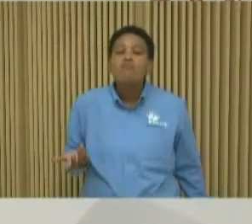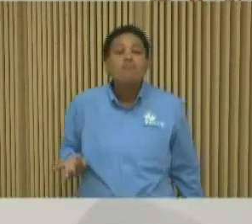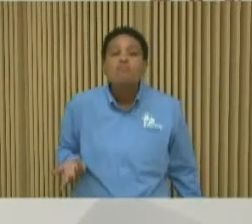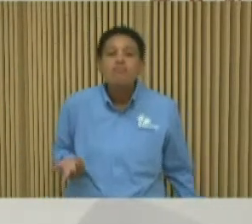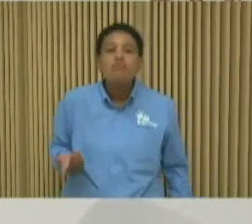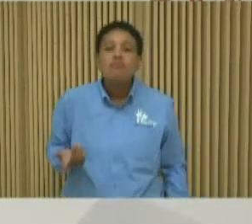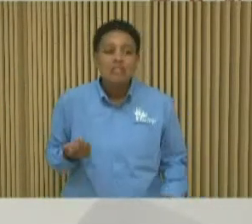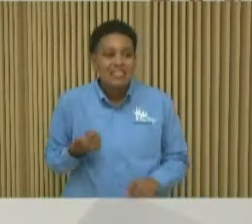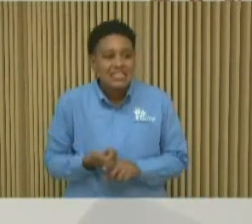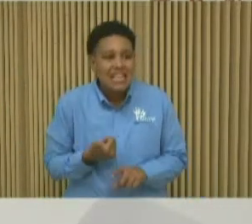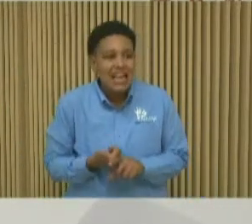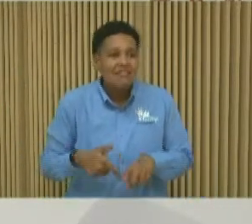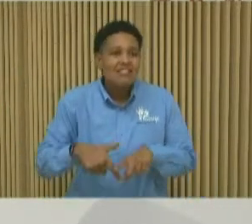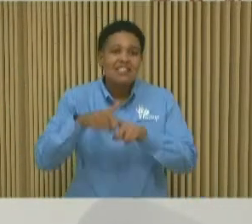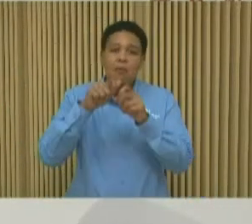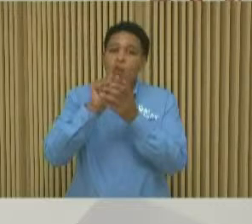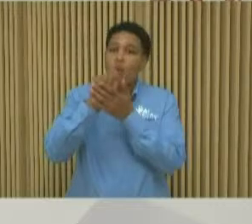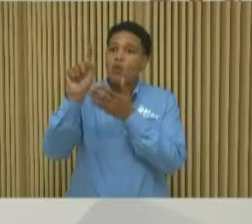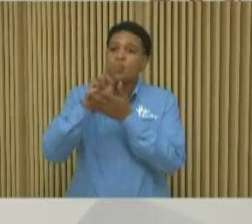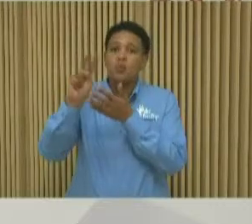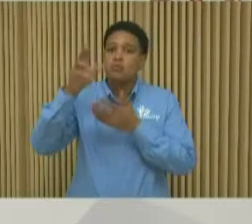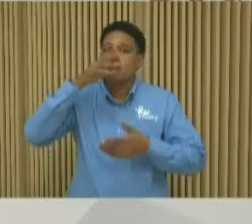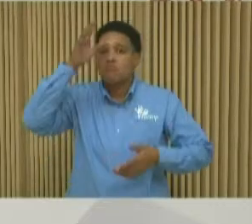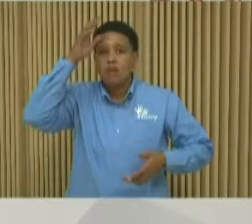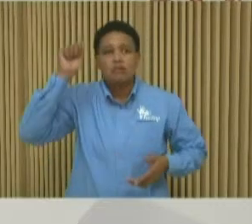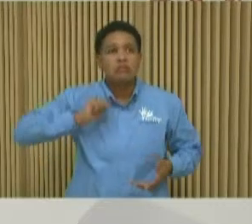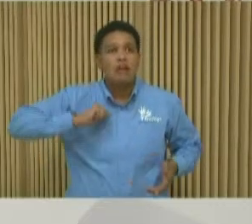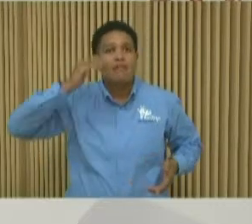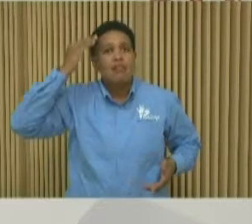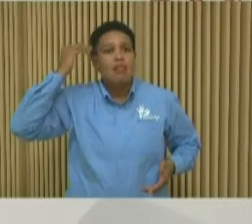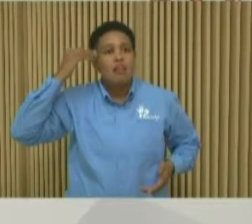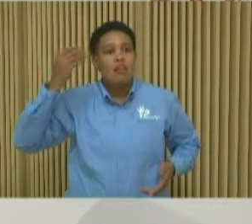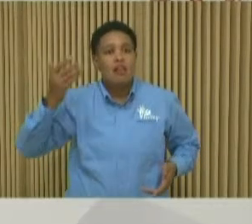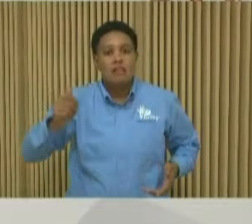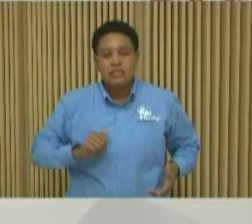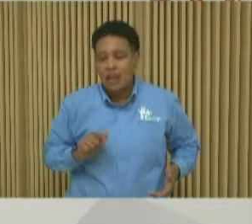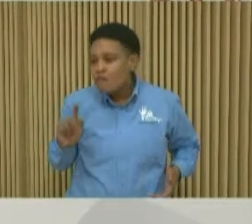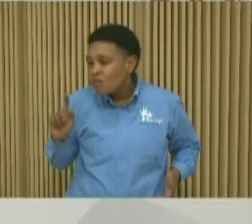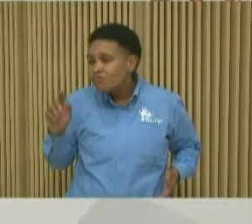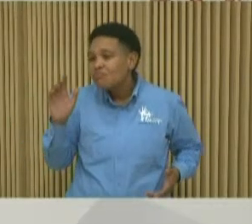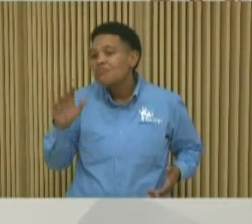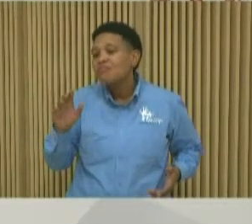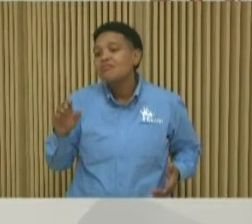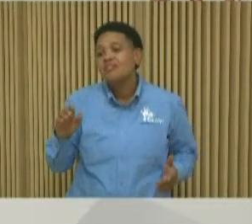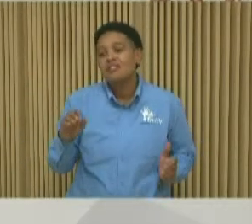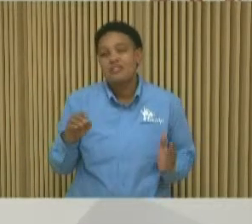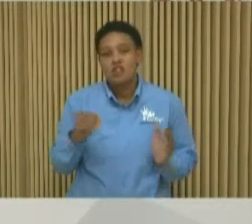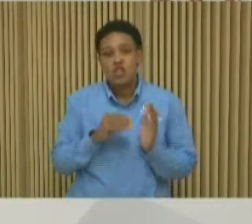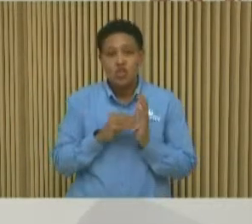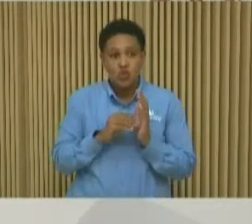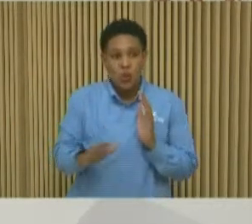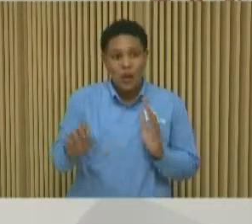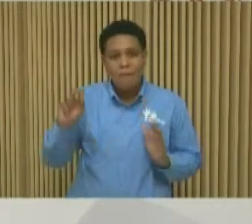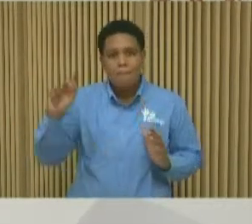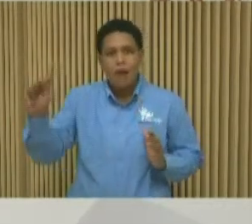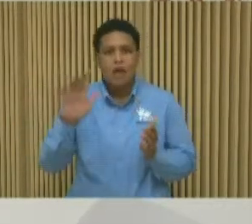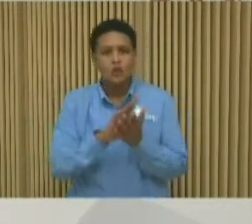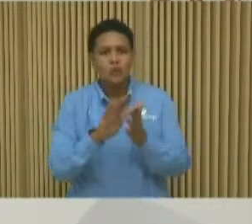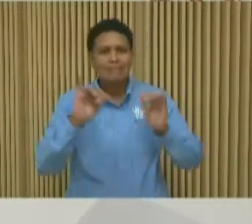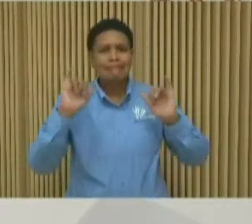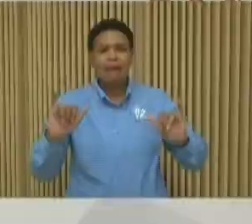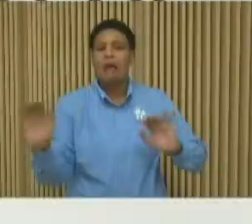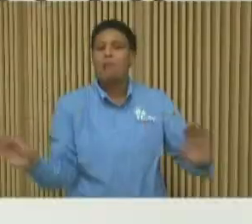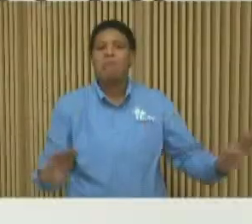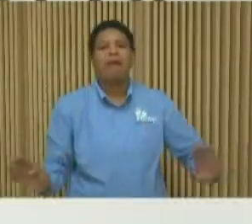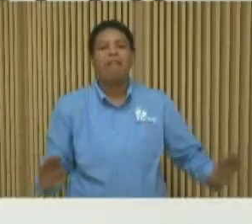were suspended for a week, 2 weeks, and they went back to school with the same behavior because there was no treatment for